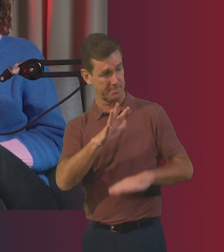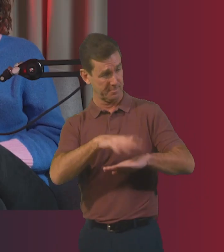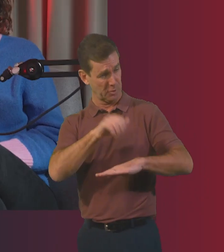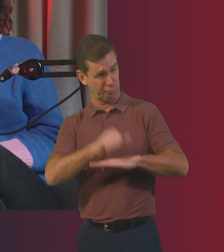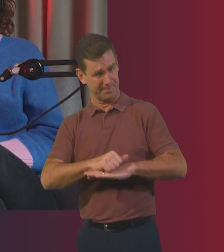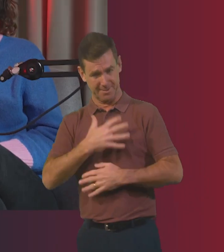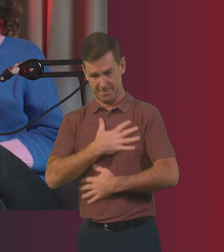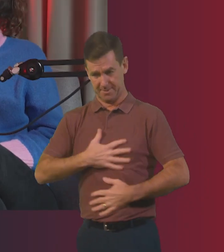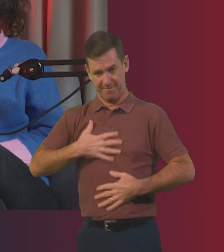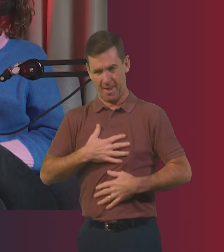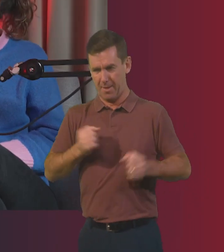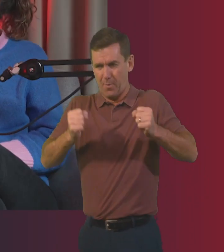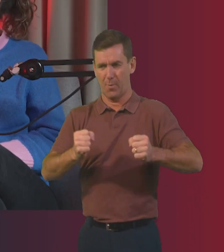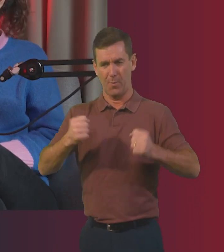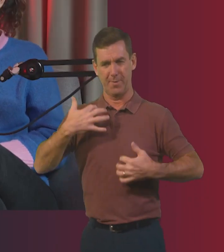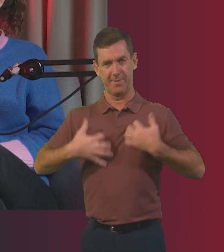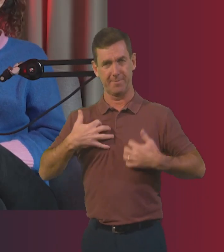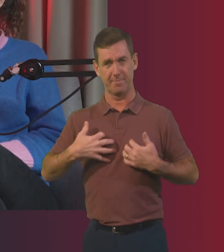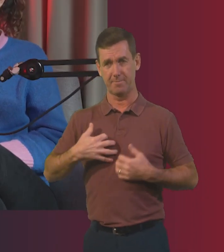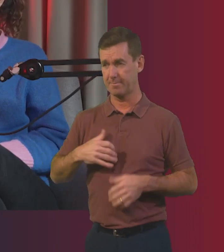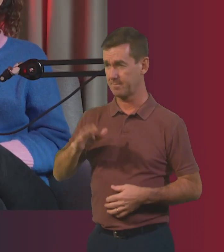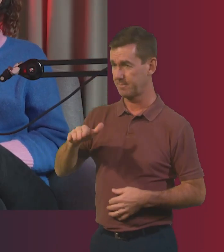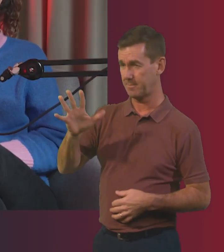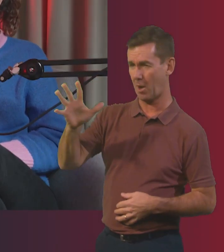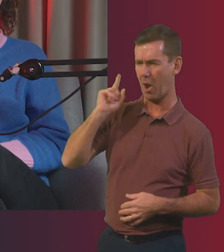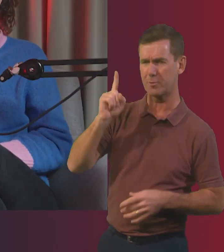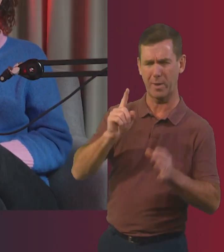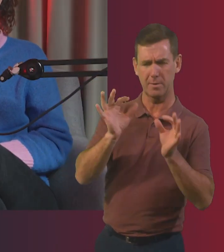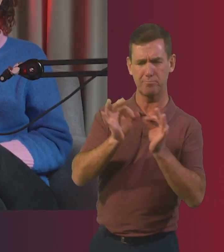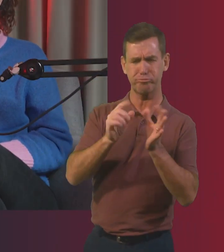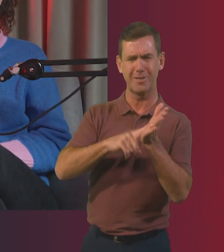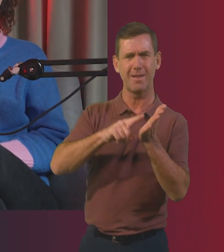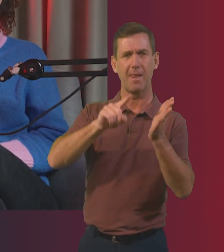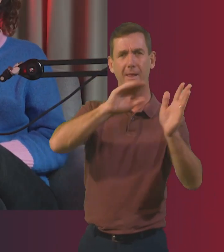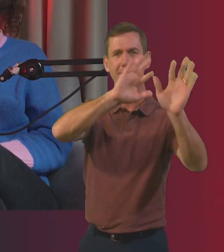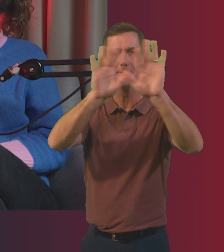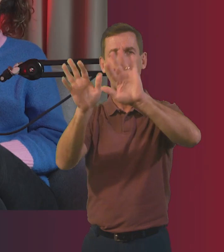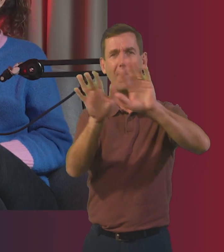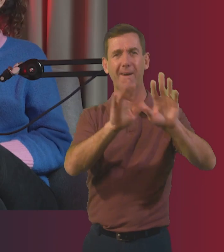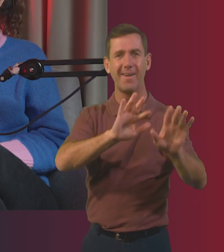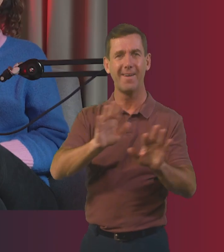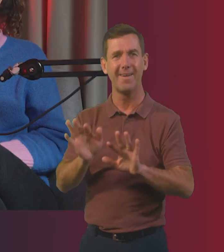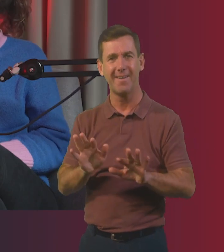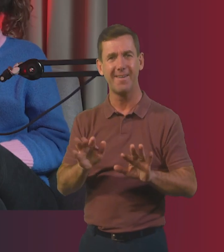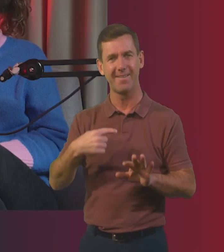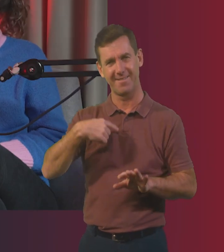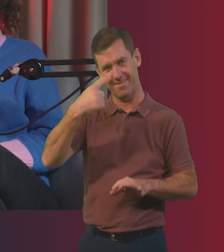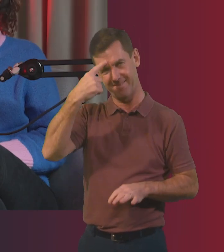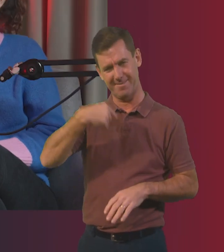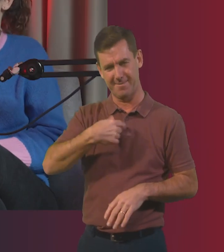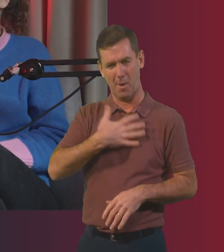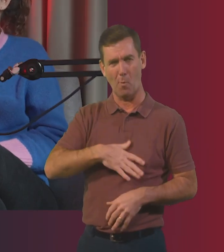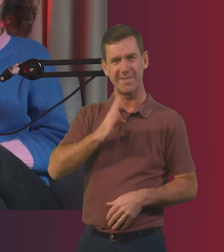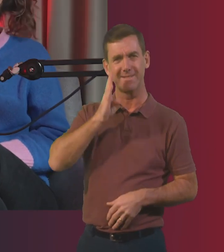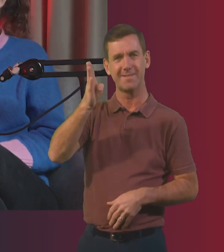Christmassy? You in the mood? Do you know what? It snowed Yeah. last week in Bristol, and the first thing I wanted to do was go to the garden centre and